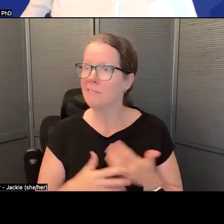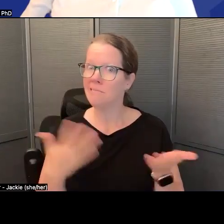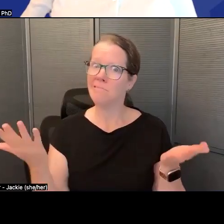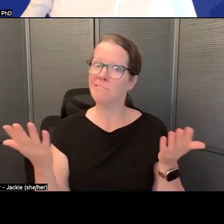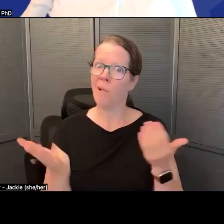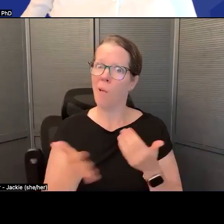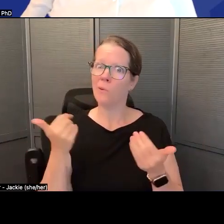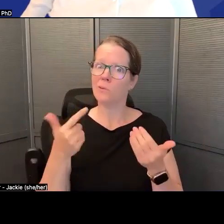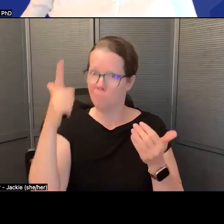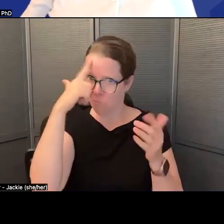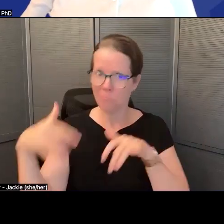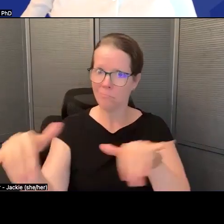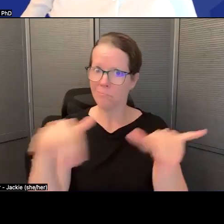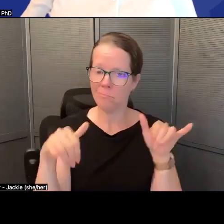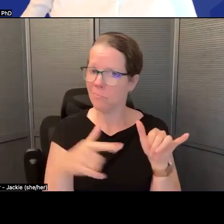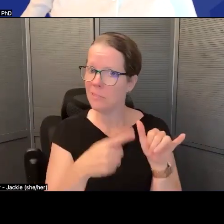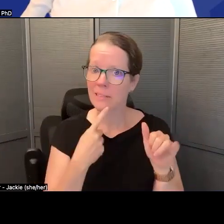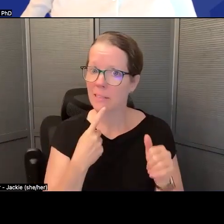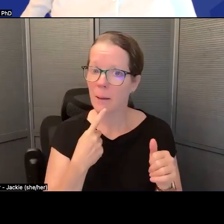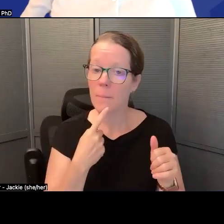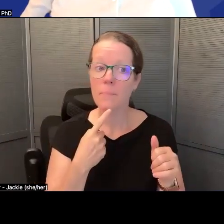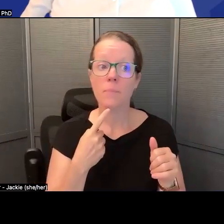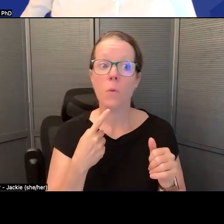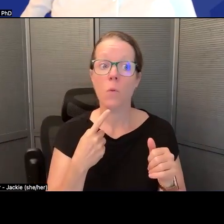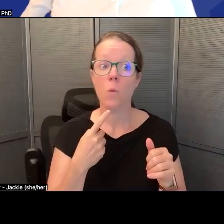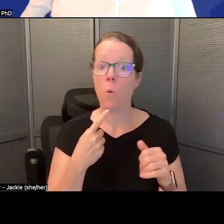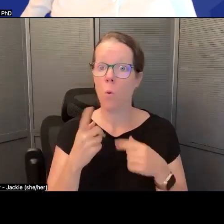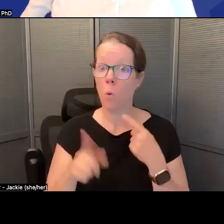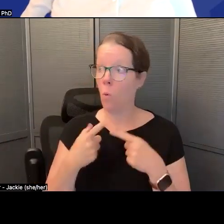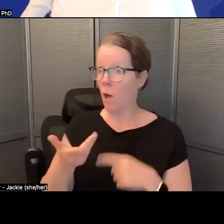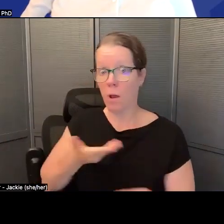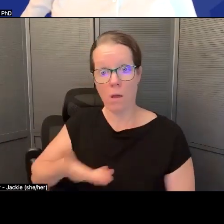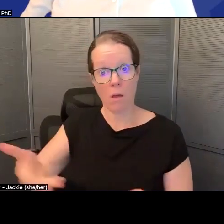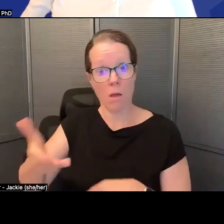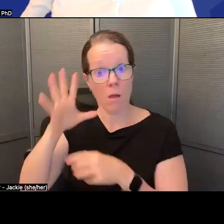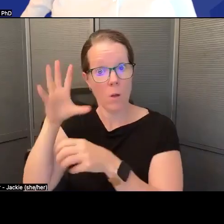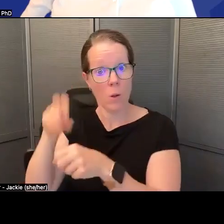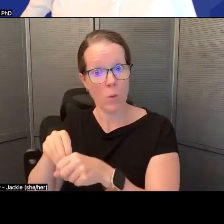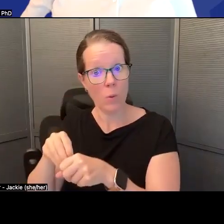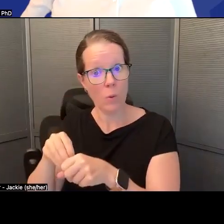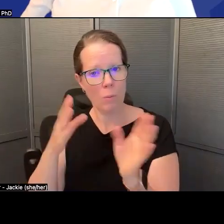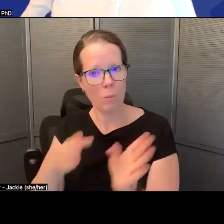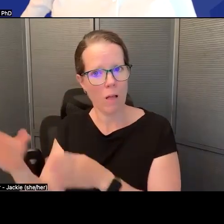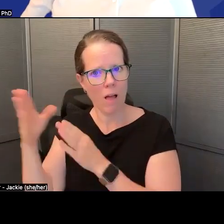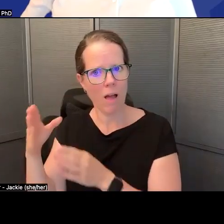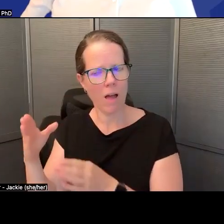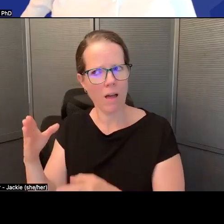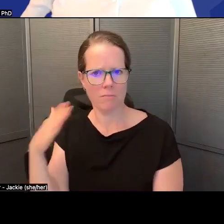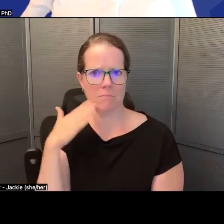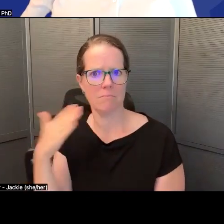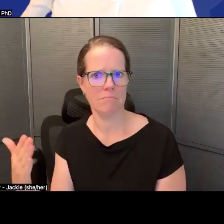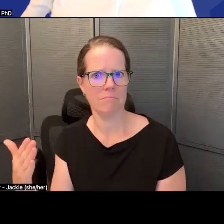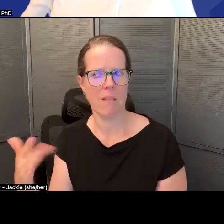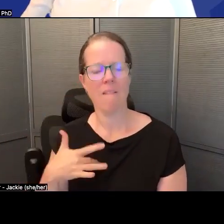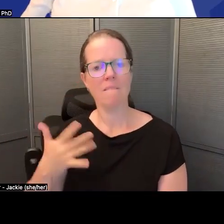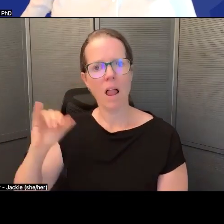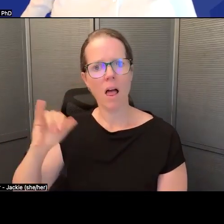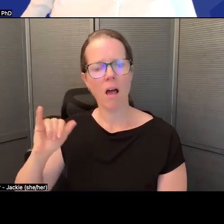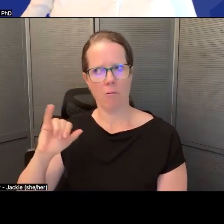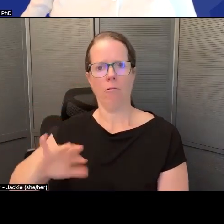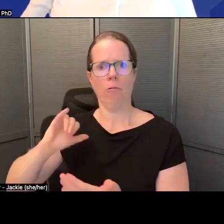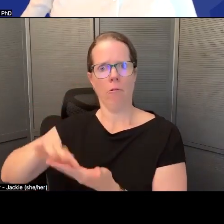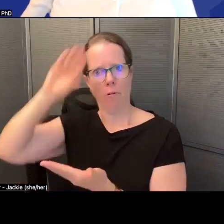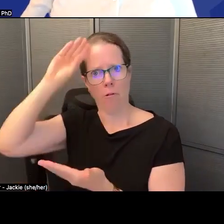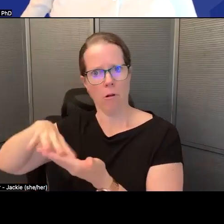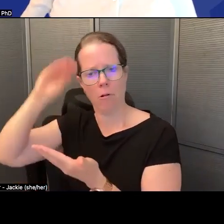they were included, they really appreciated that opportunity. They felt like they learned a lot. They felt like they could share